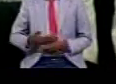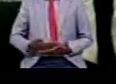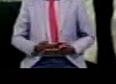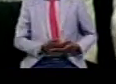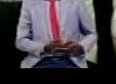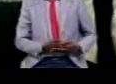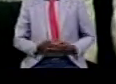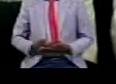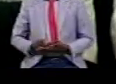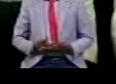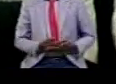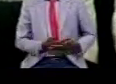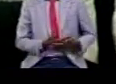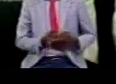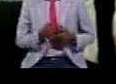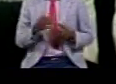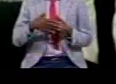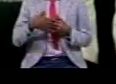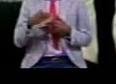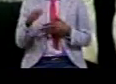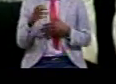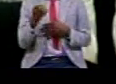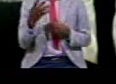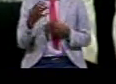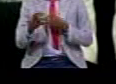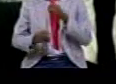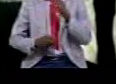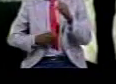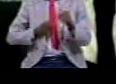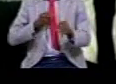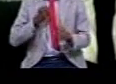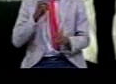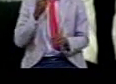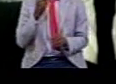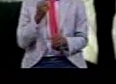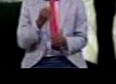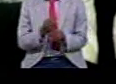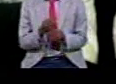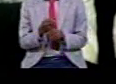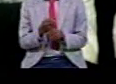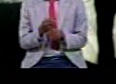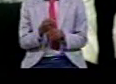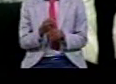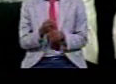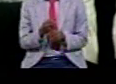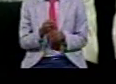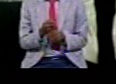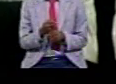Une toute petite après plusieurs années.